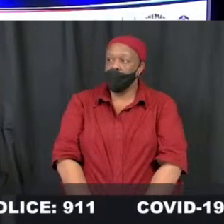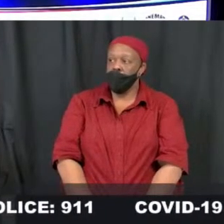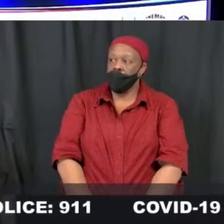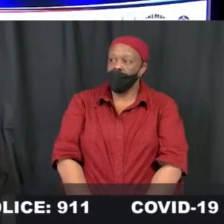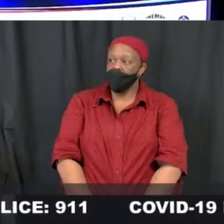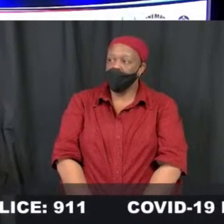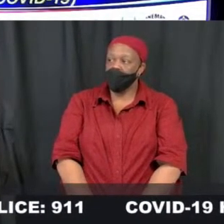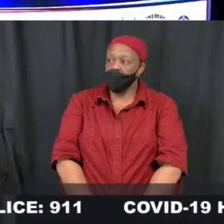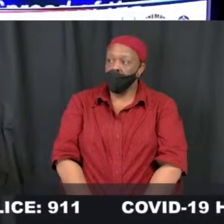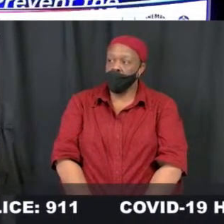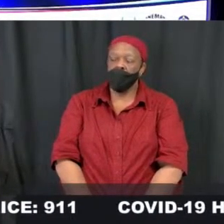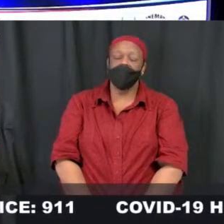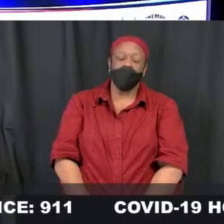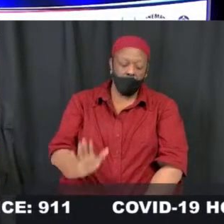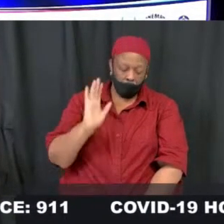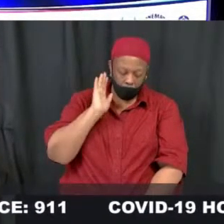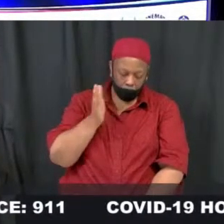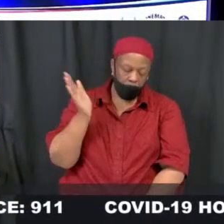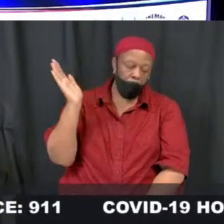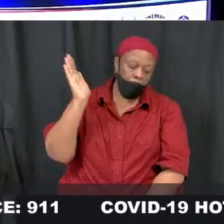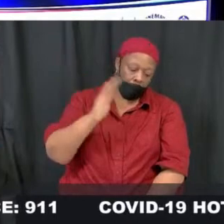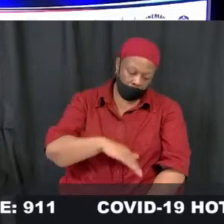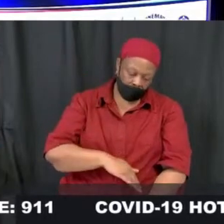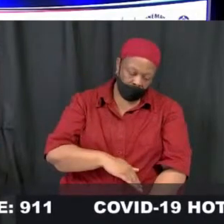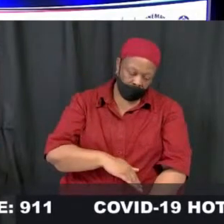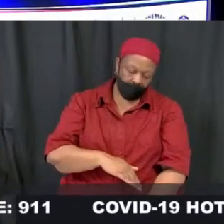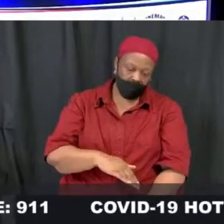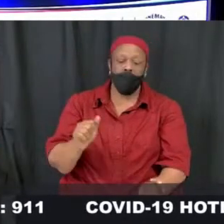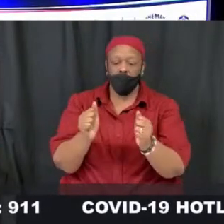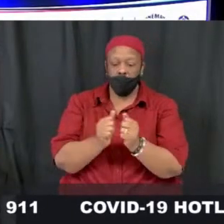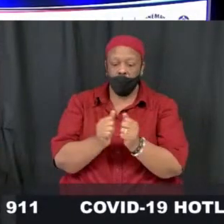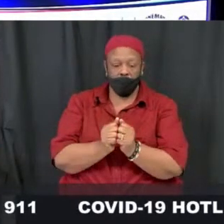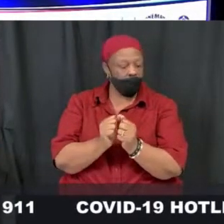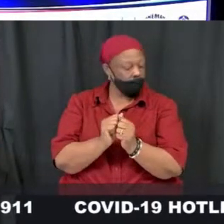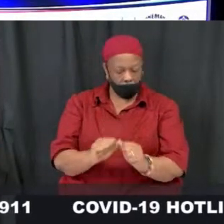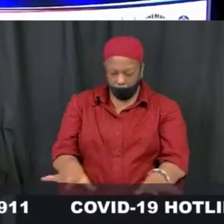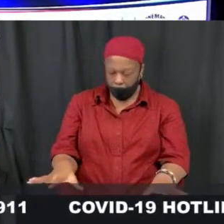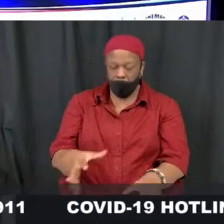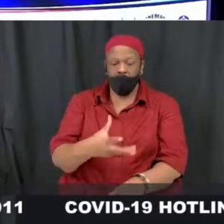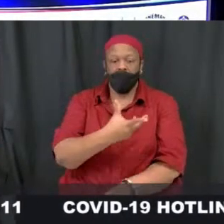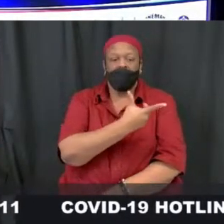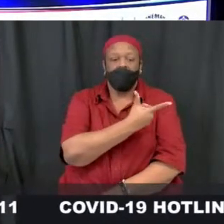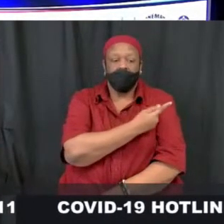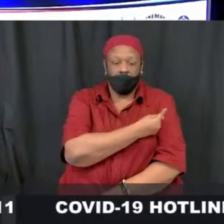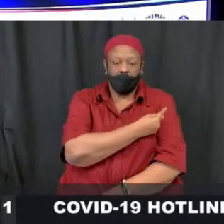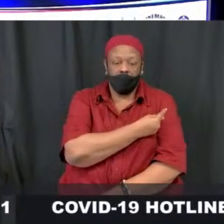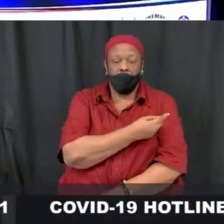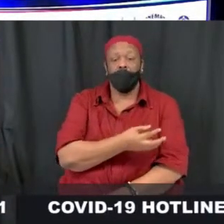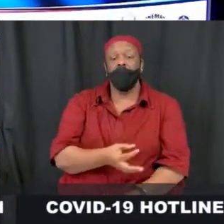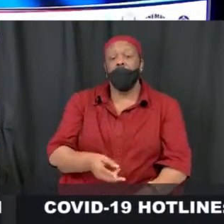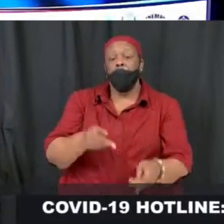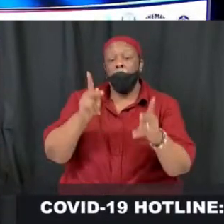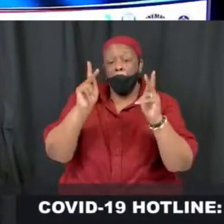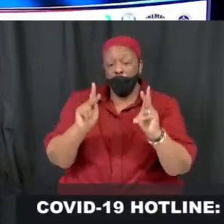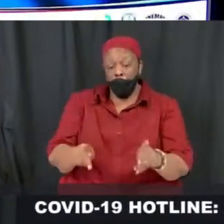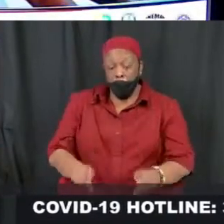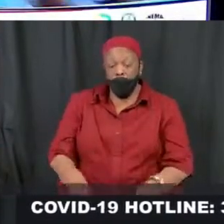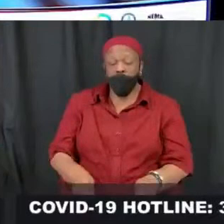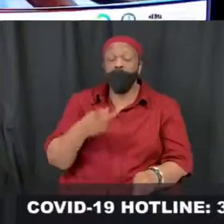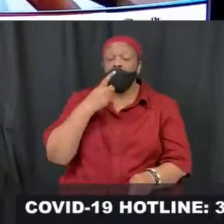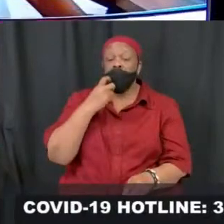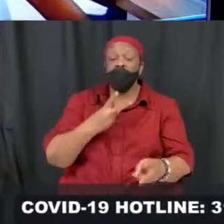status will be permitted to enter the Federation of St. Kitts and Nevis as it regards